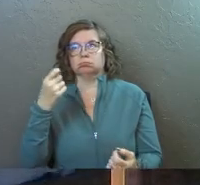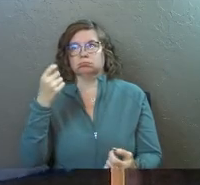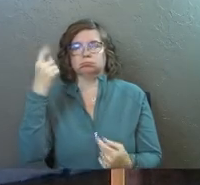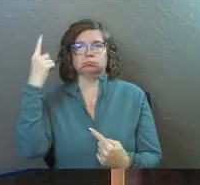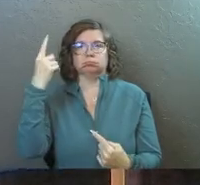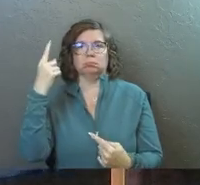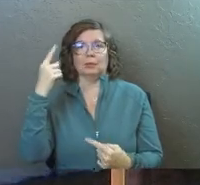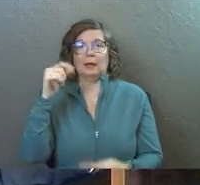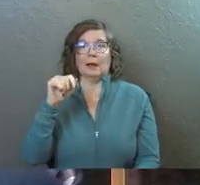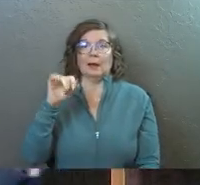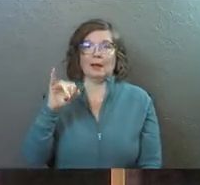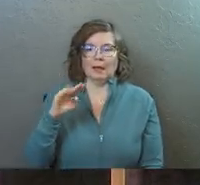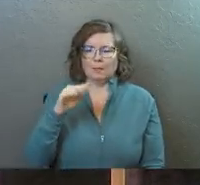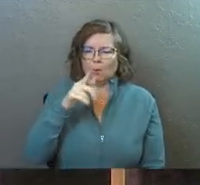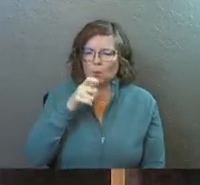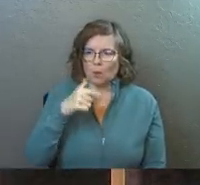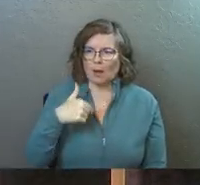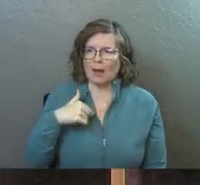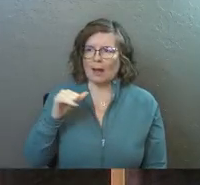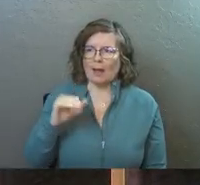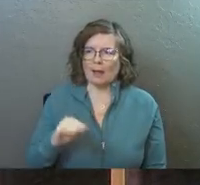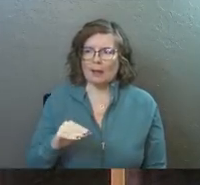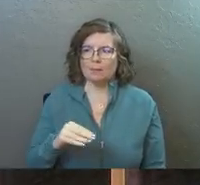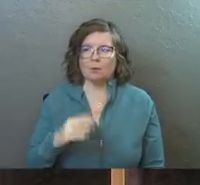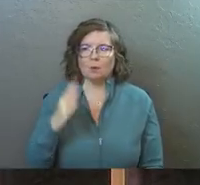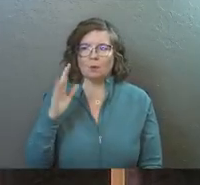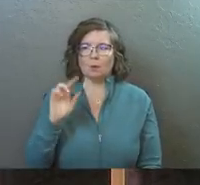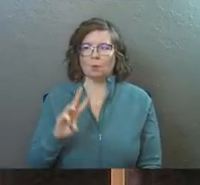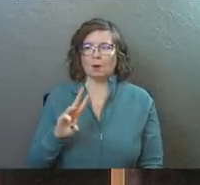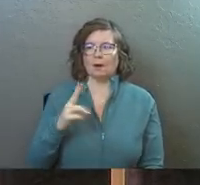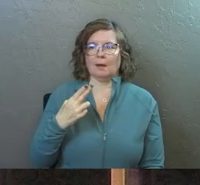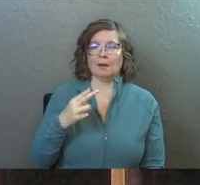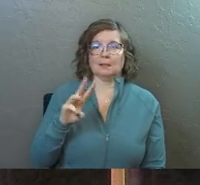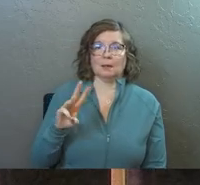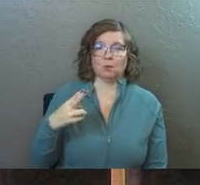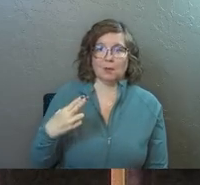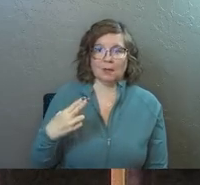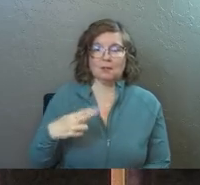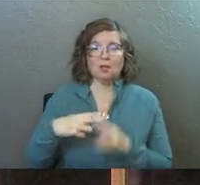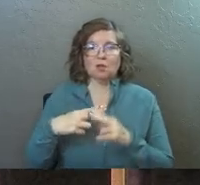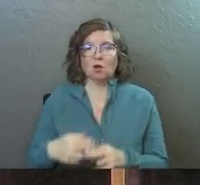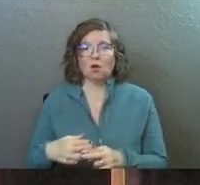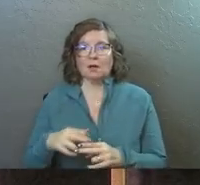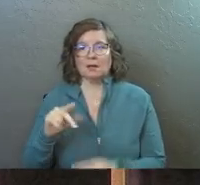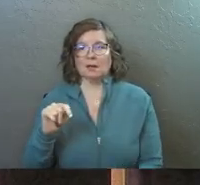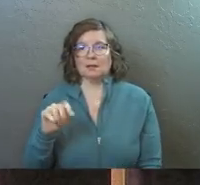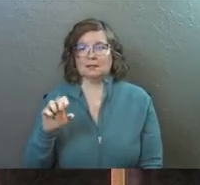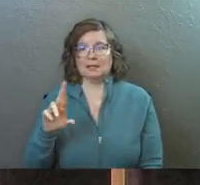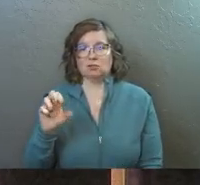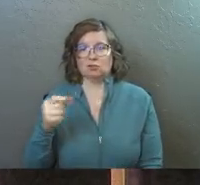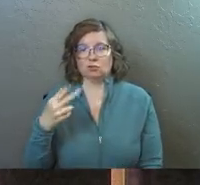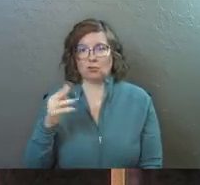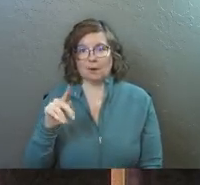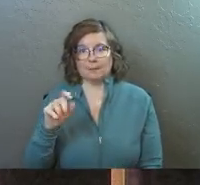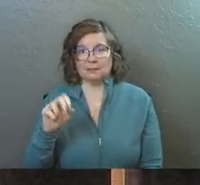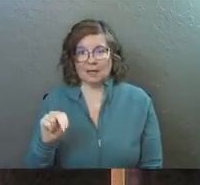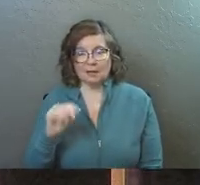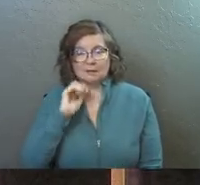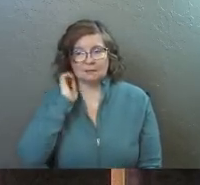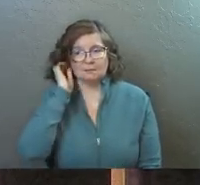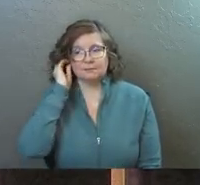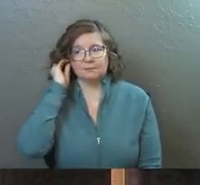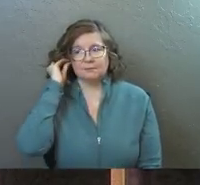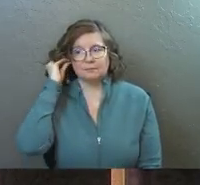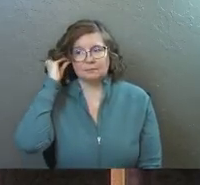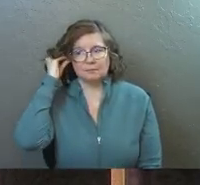I am who I am. Yahweh, it's YHWH. The scholars call it the tetragrammaton. It's because it's four